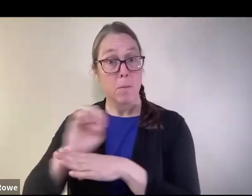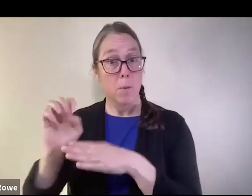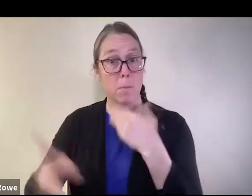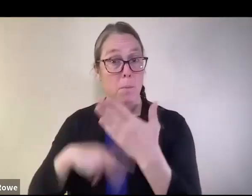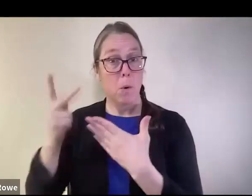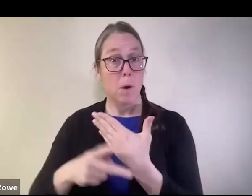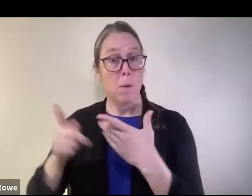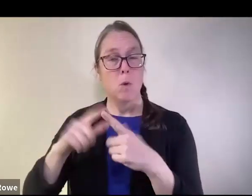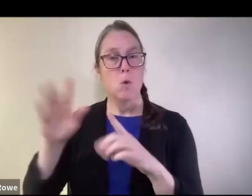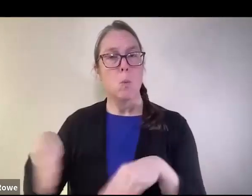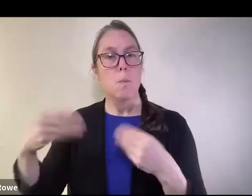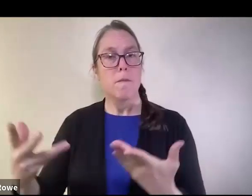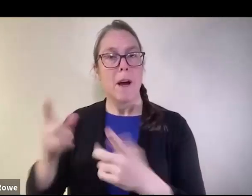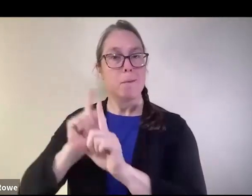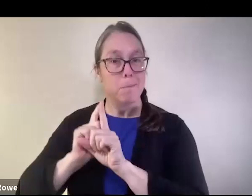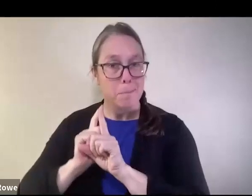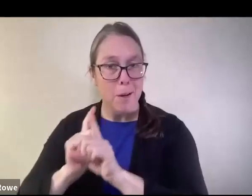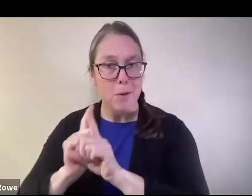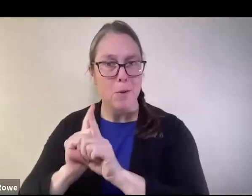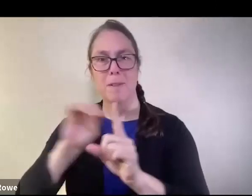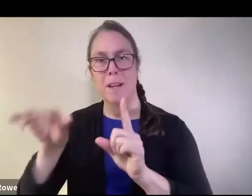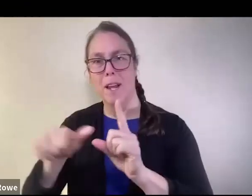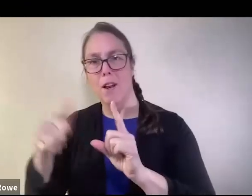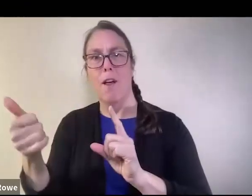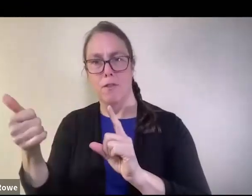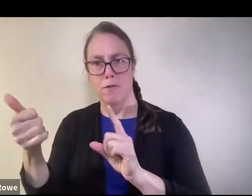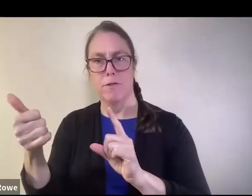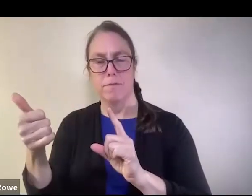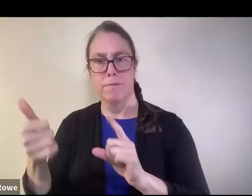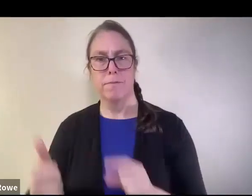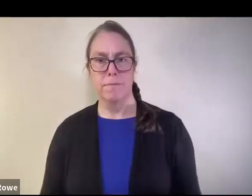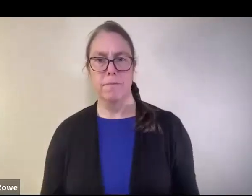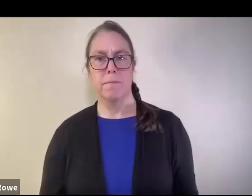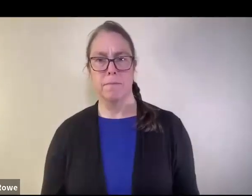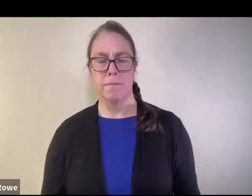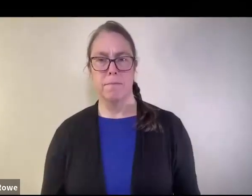provide mentors and others.